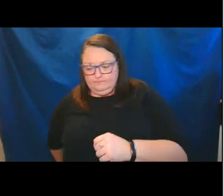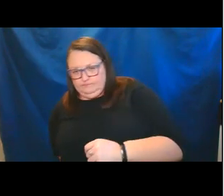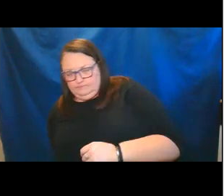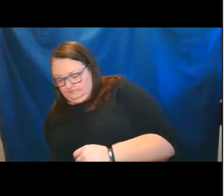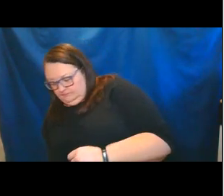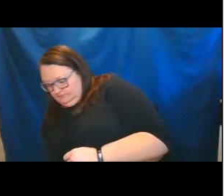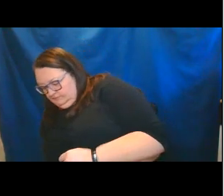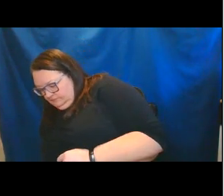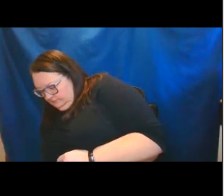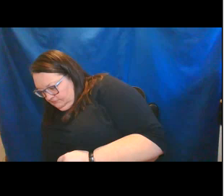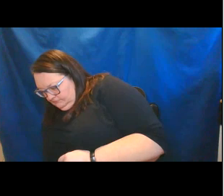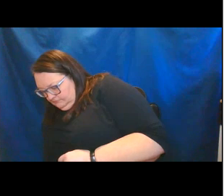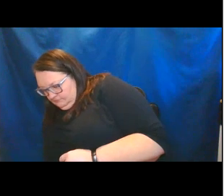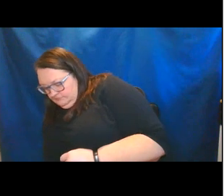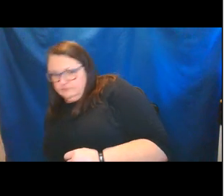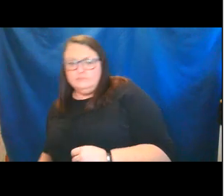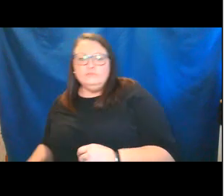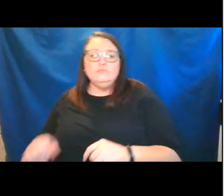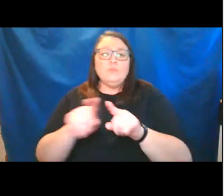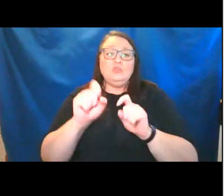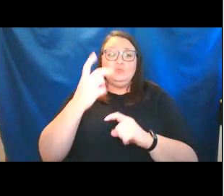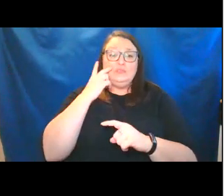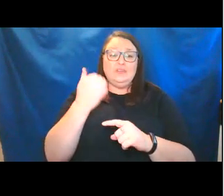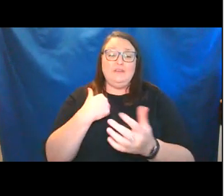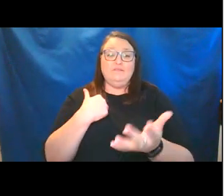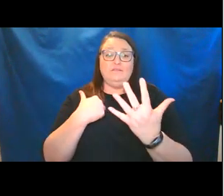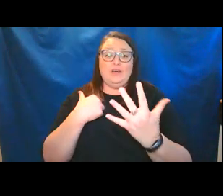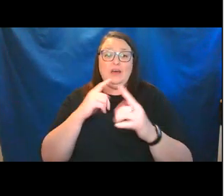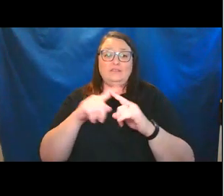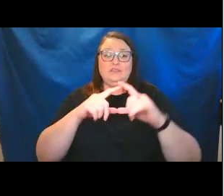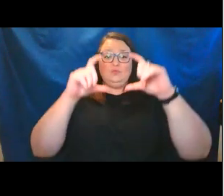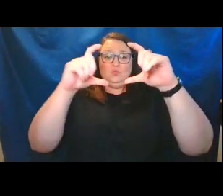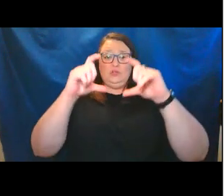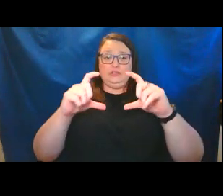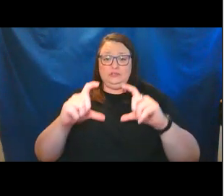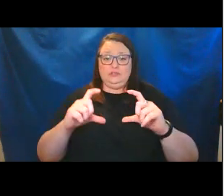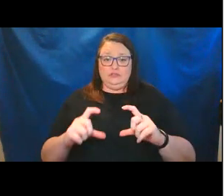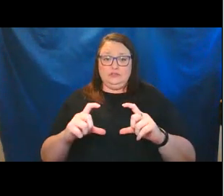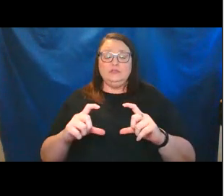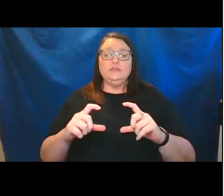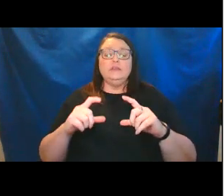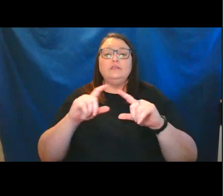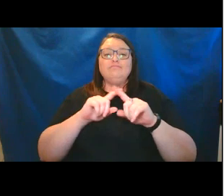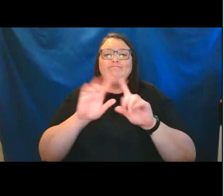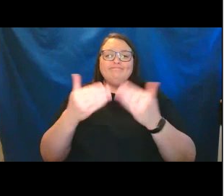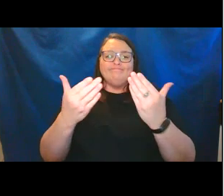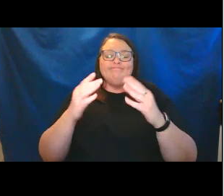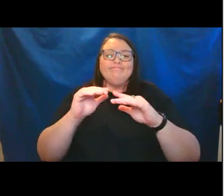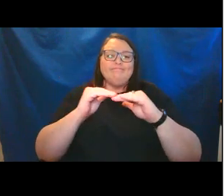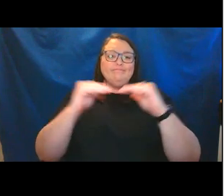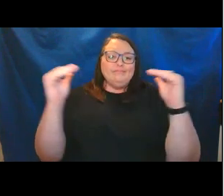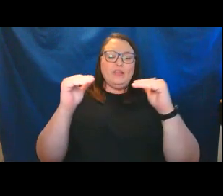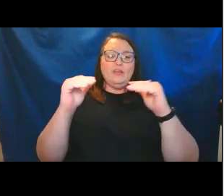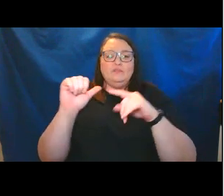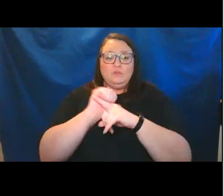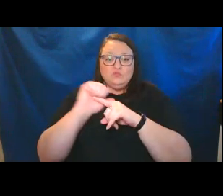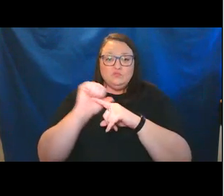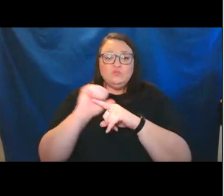see here, we have 5 different rings, and these rings represent the level of training, trainings that we're